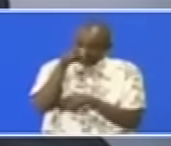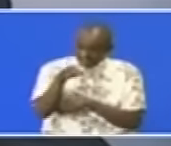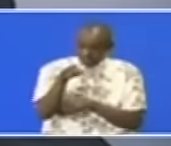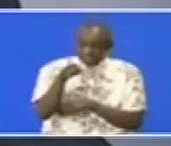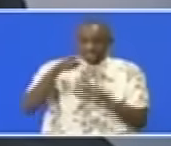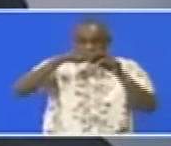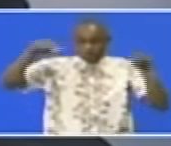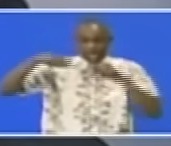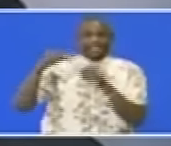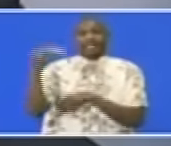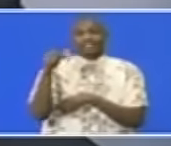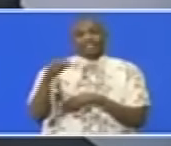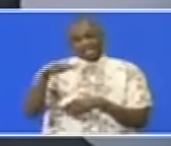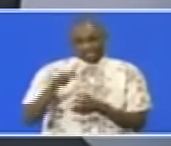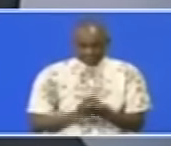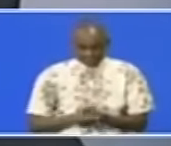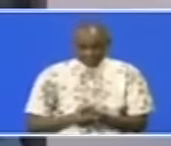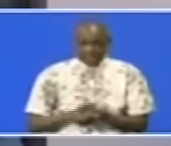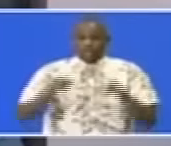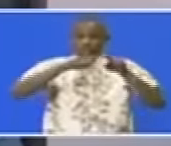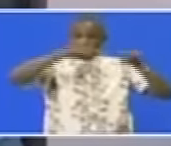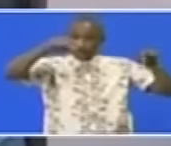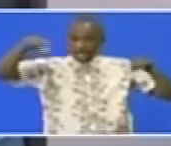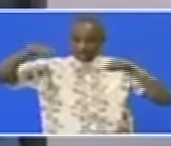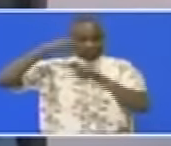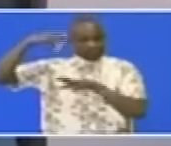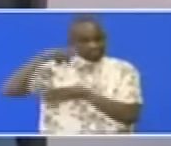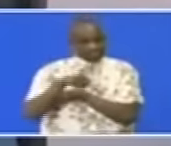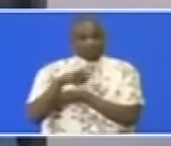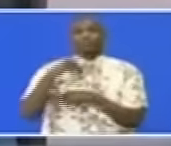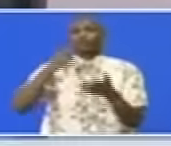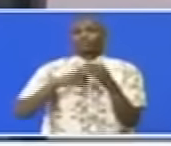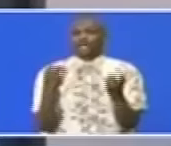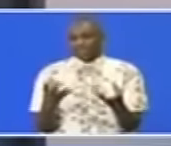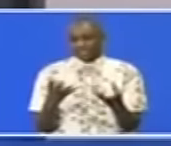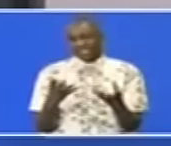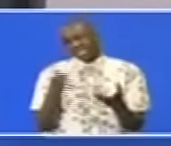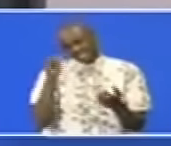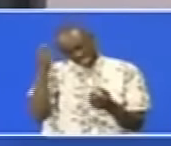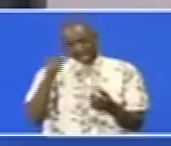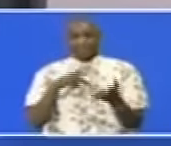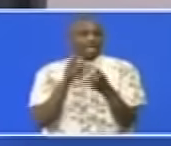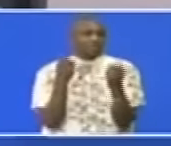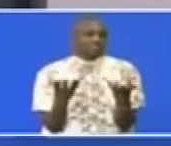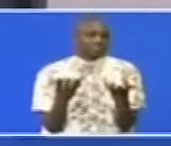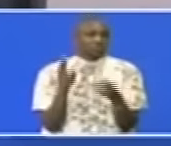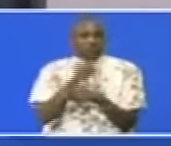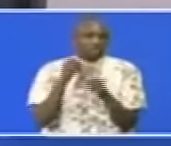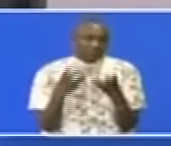in Garissa. This solar plant will cost the government of Kenya